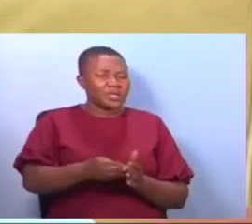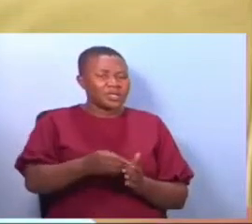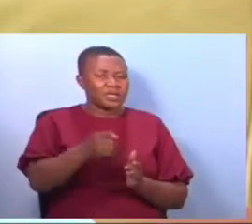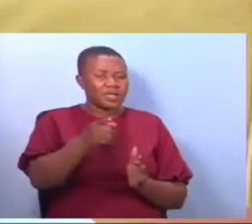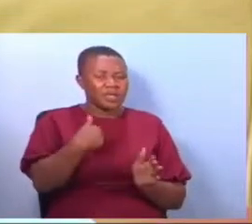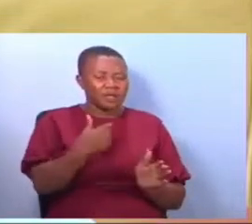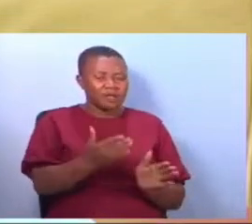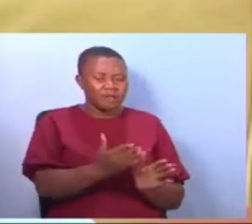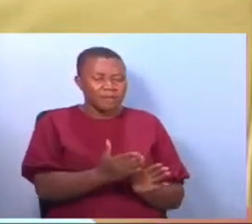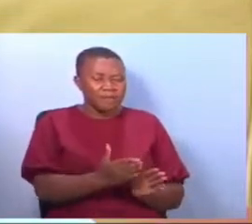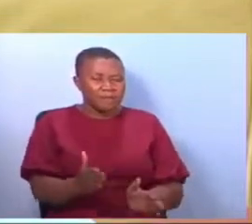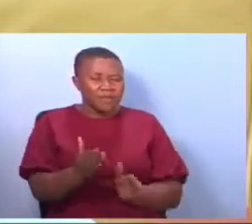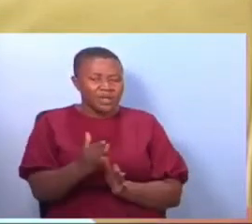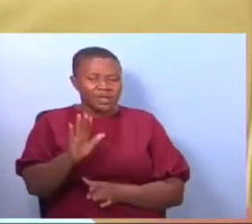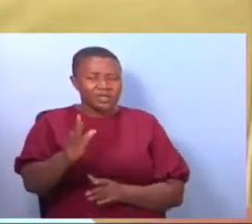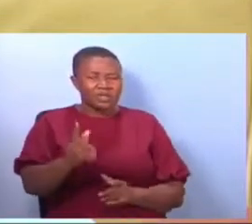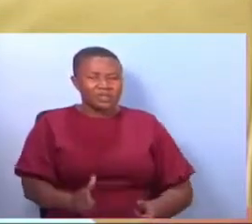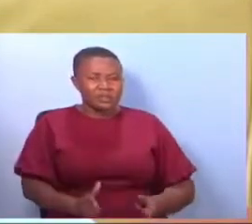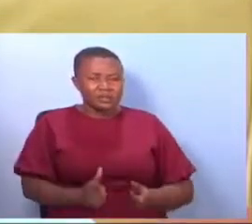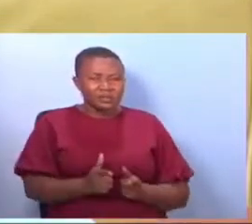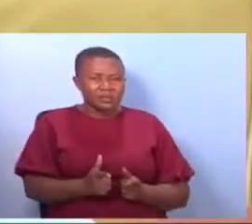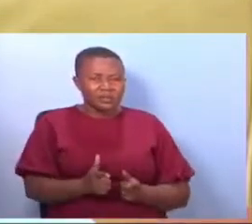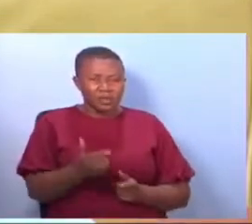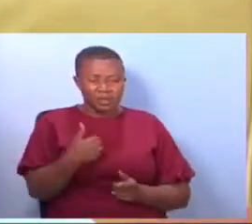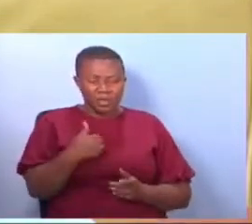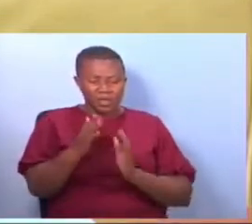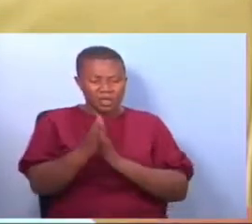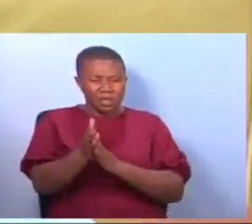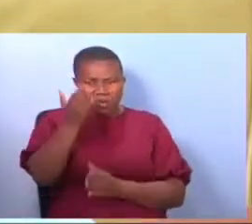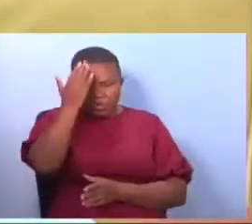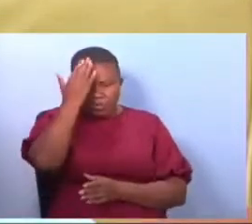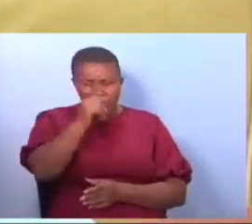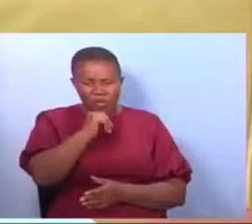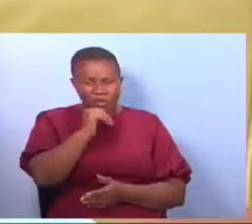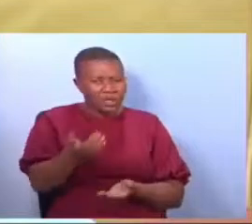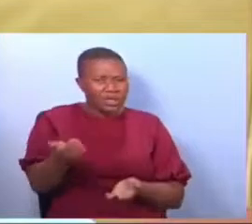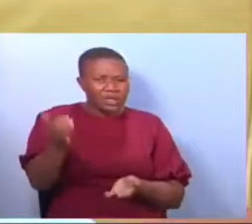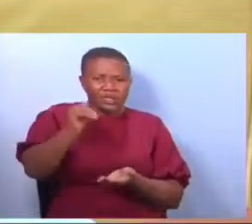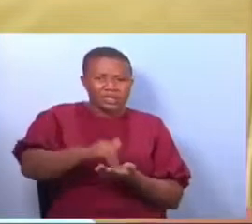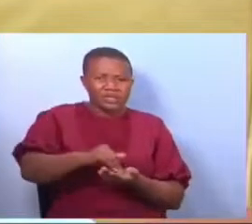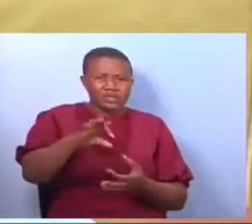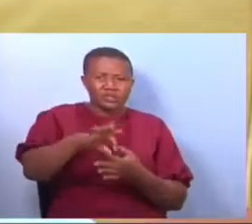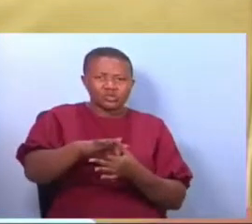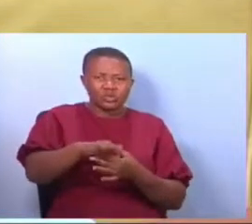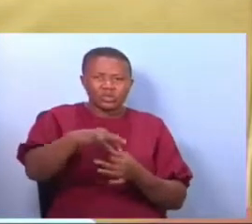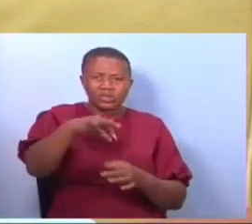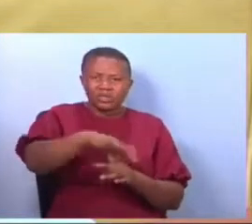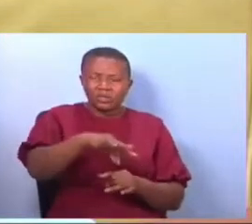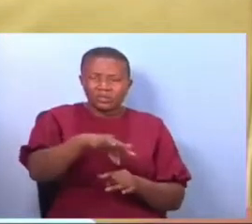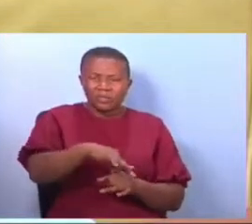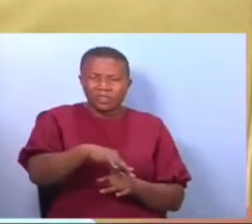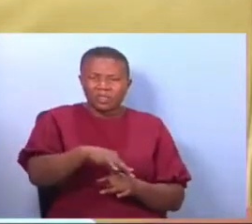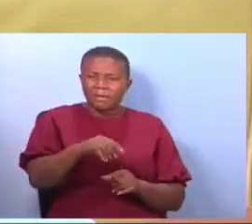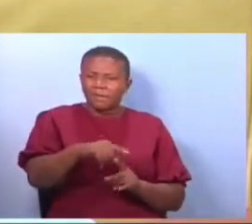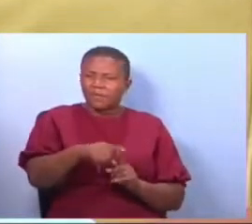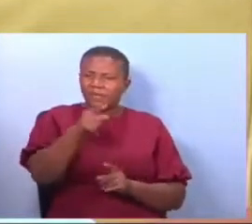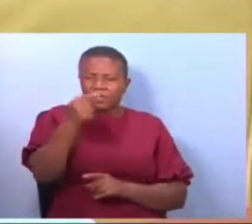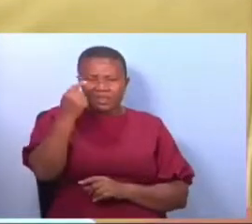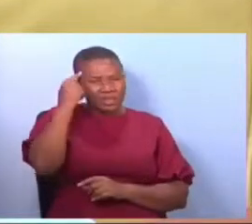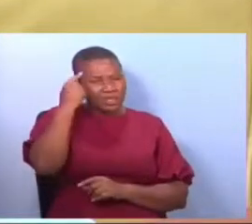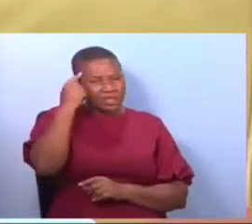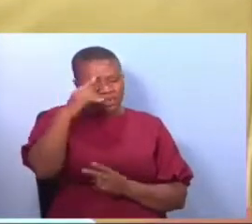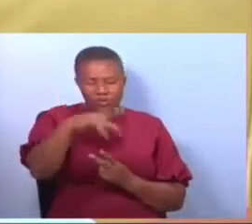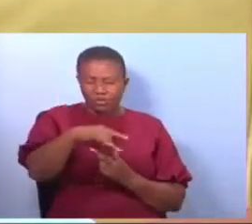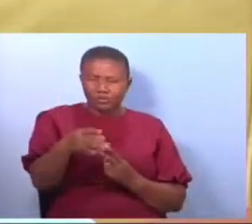life, and I asked why he didn't contest again. He said, having looked at the options, he felt that he could move